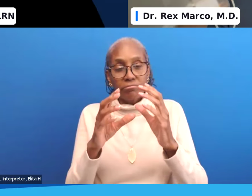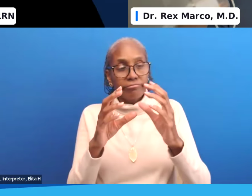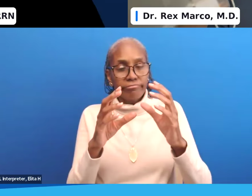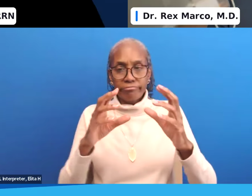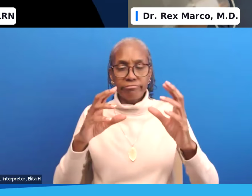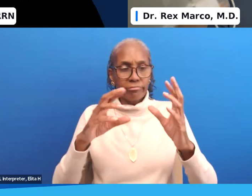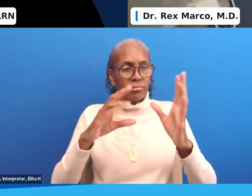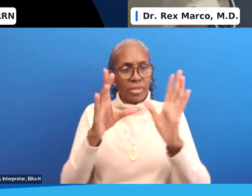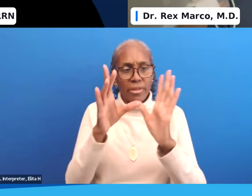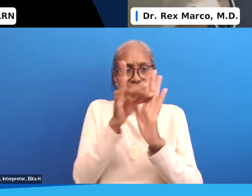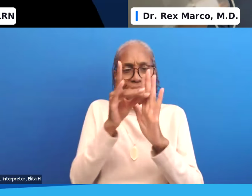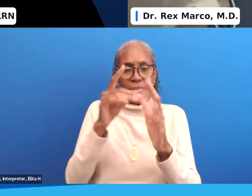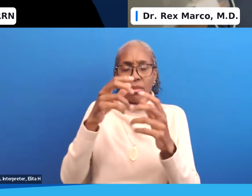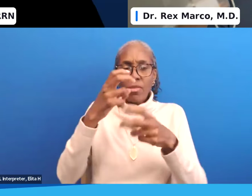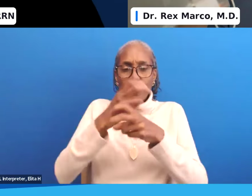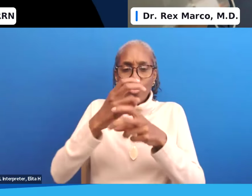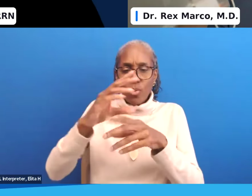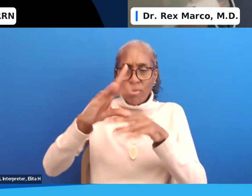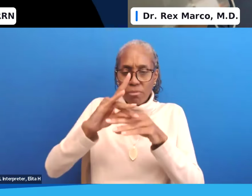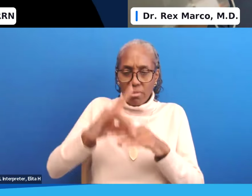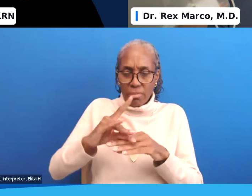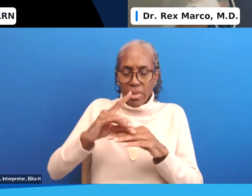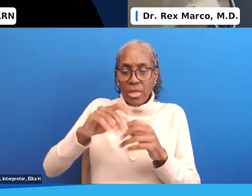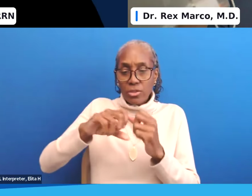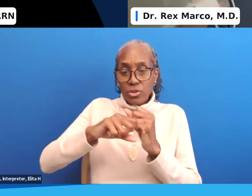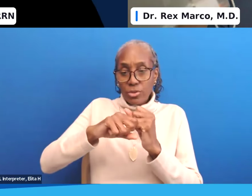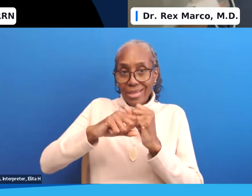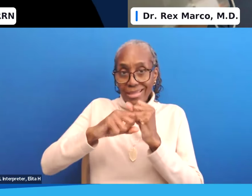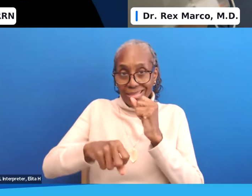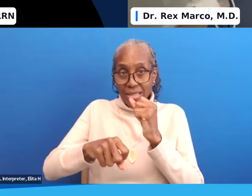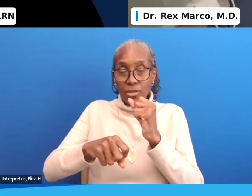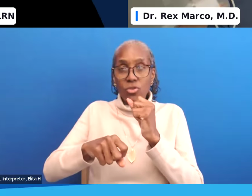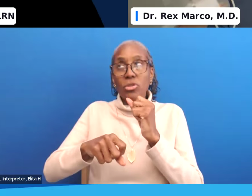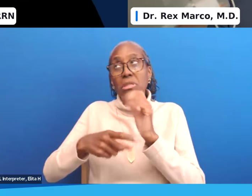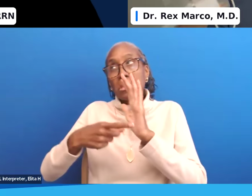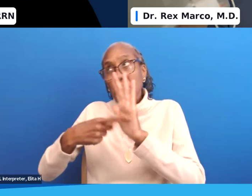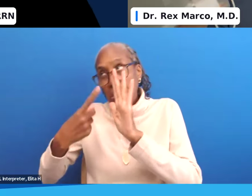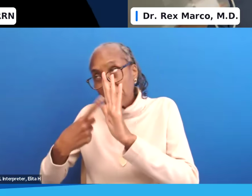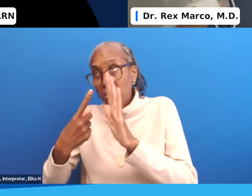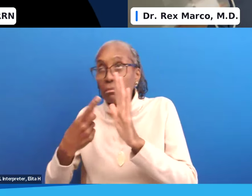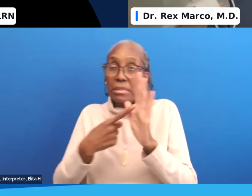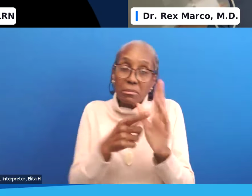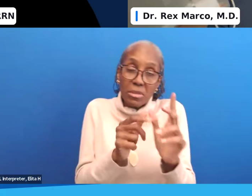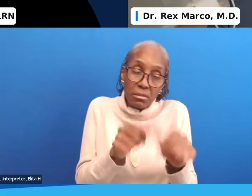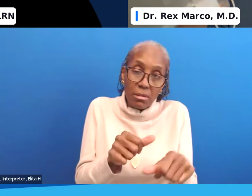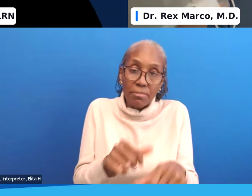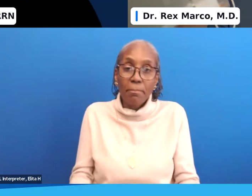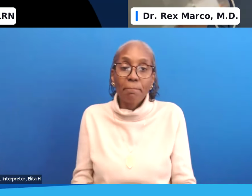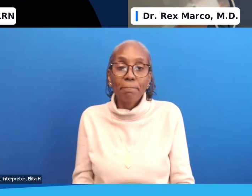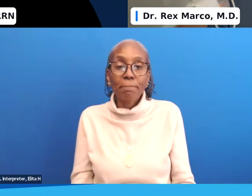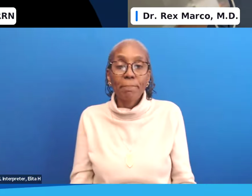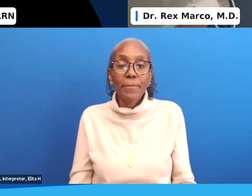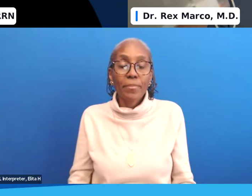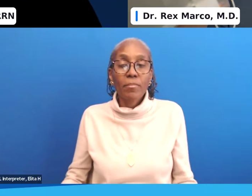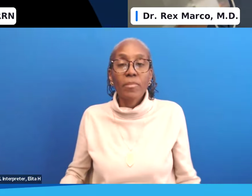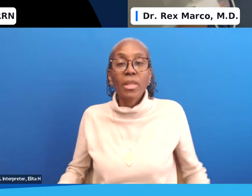usually not, but sometimes extension of the fusion. Okay. And